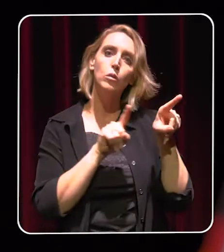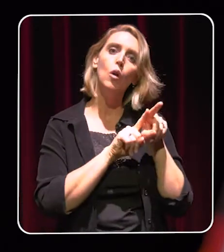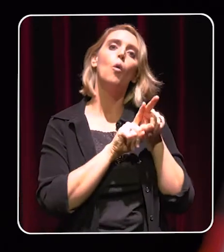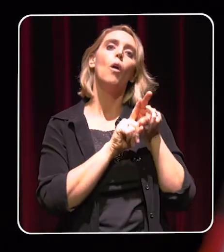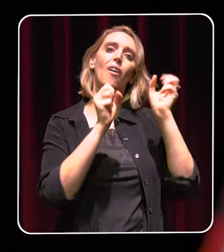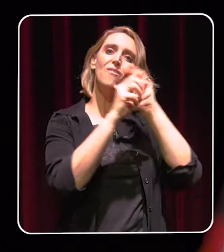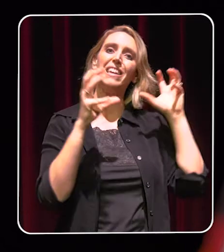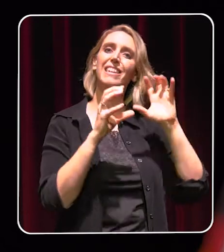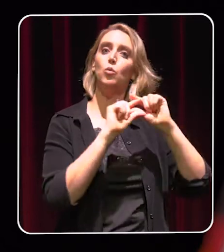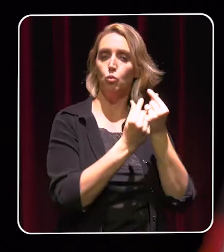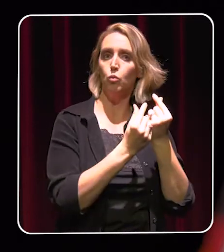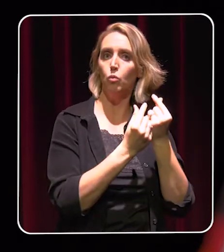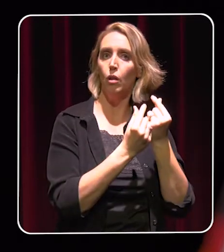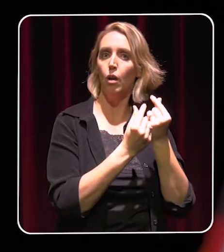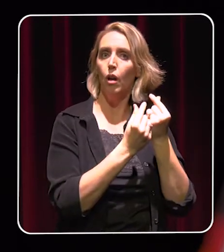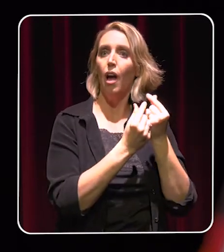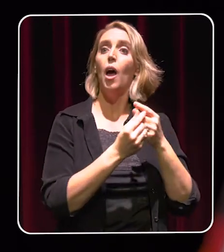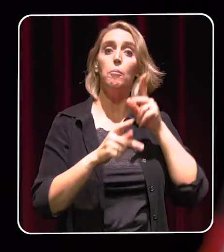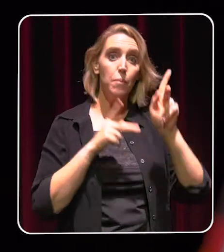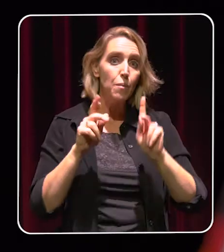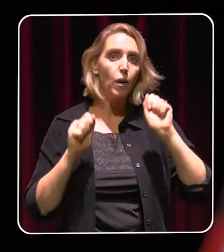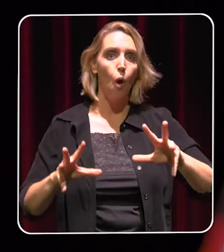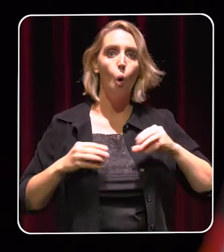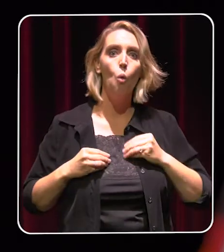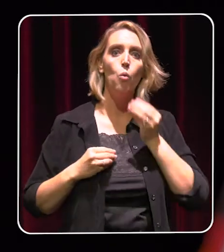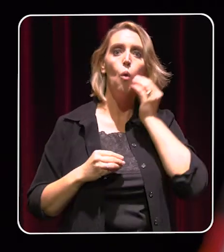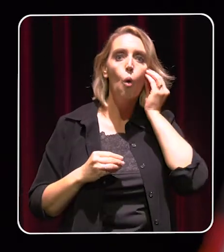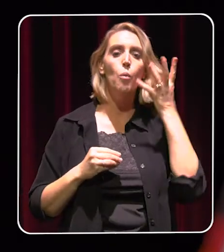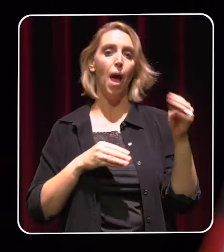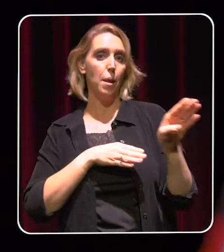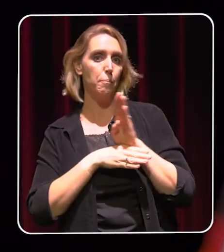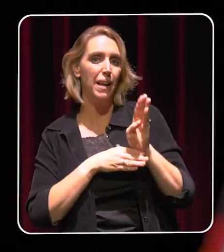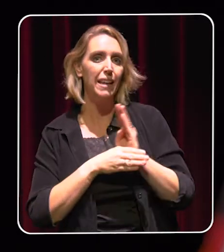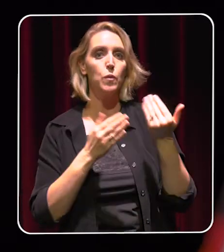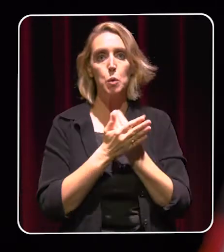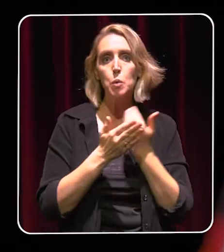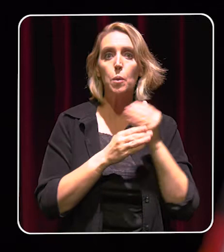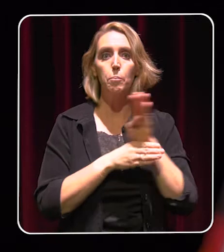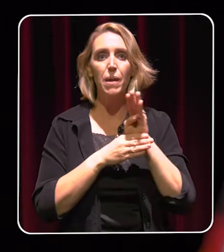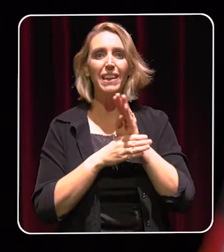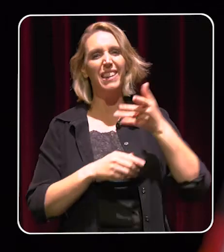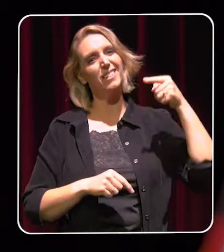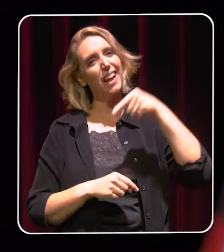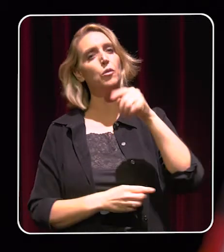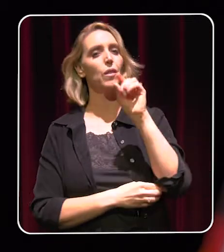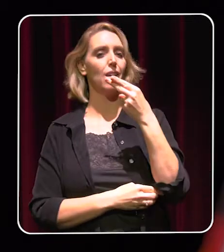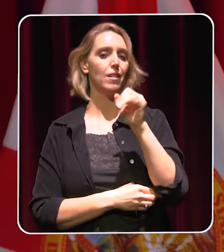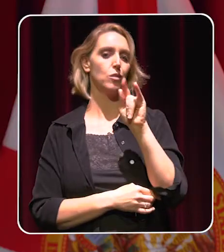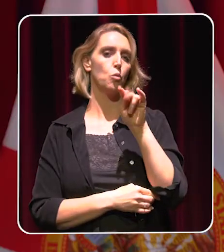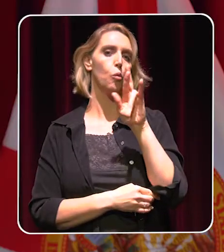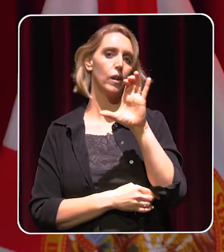the Sankofa Vision Group, will bring home ownership opportunities and commercial space for entrepreneurs to the historic